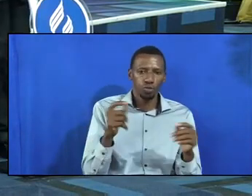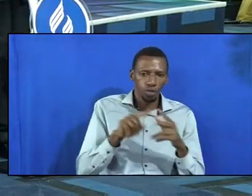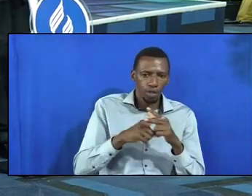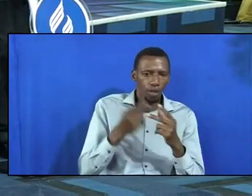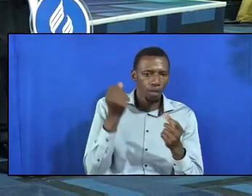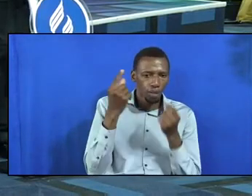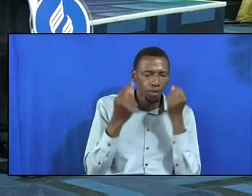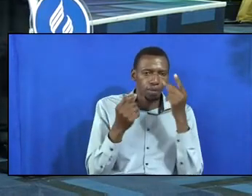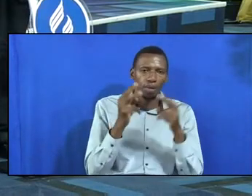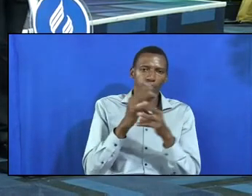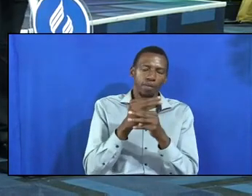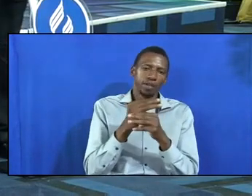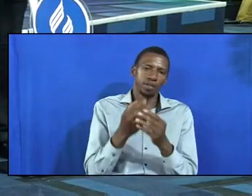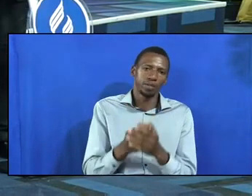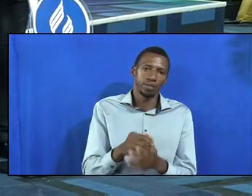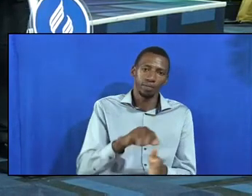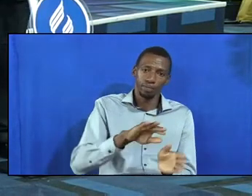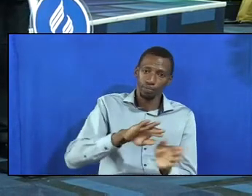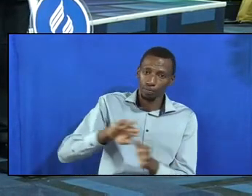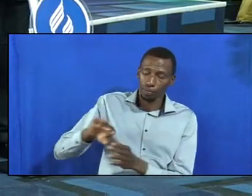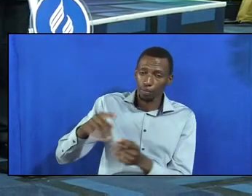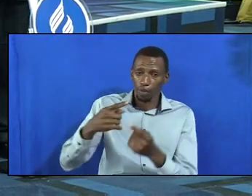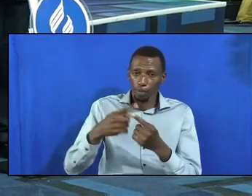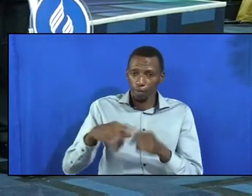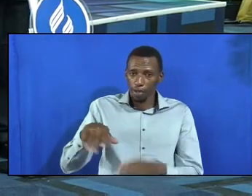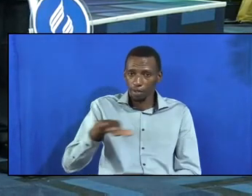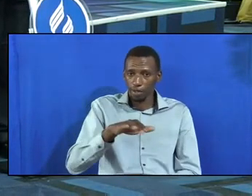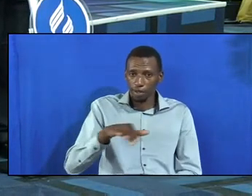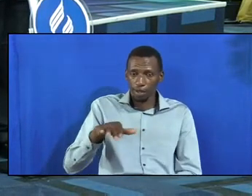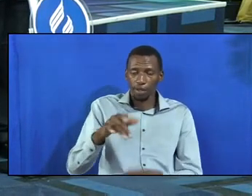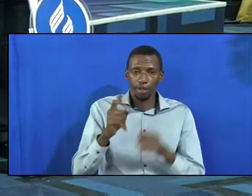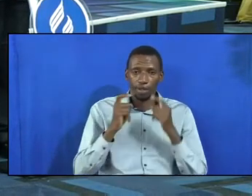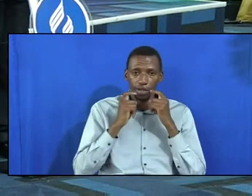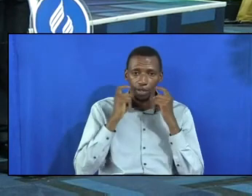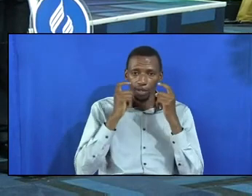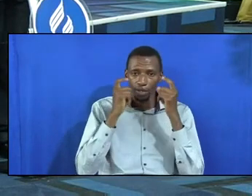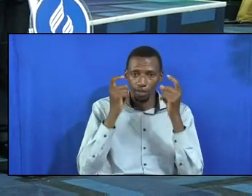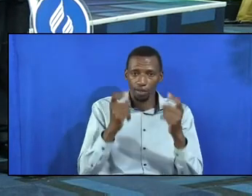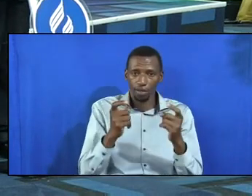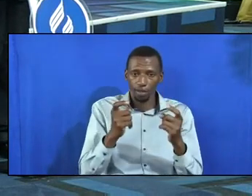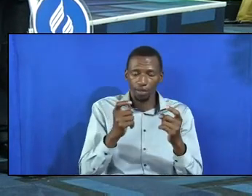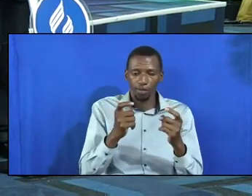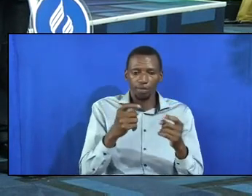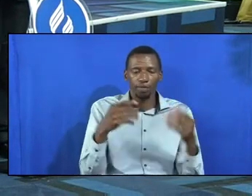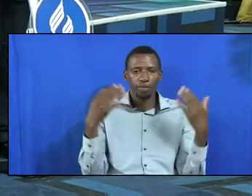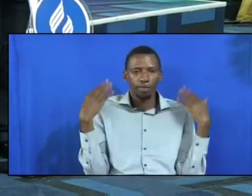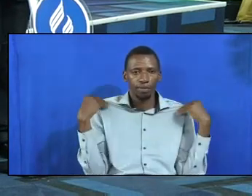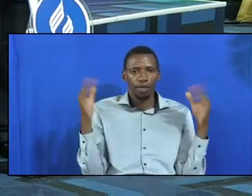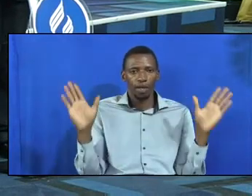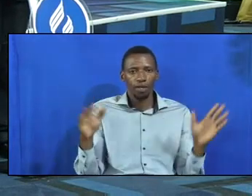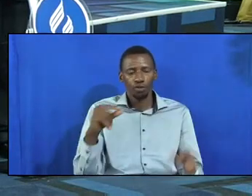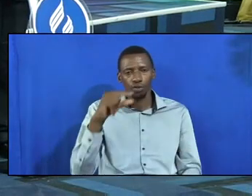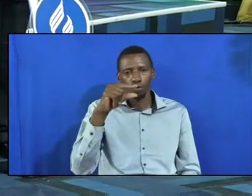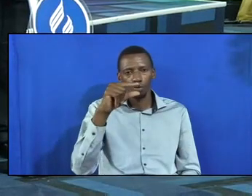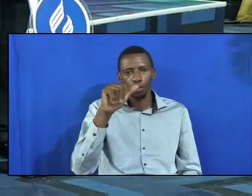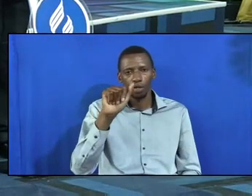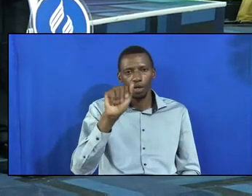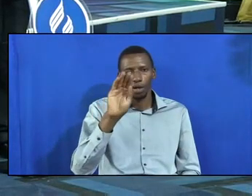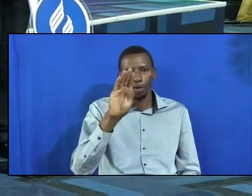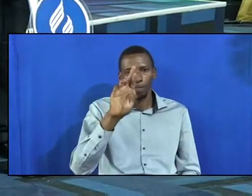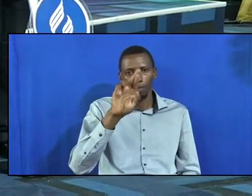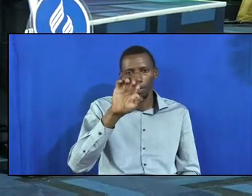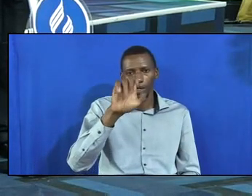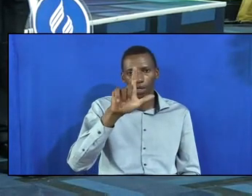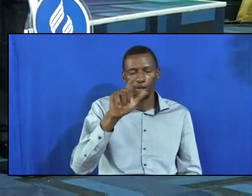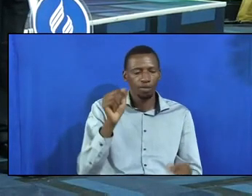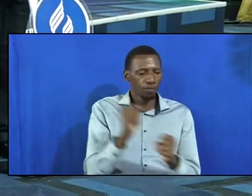But now, when it comes to sin, not even Gabriel can deliver you from sin. When it comes